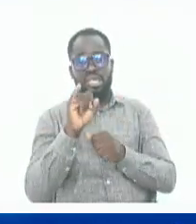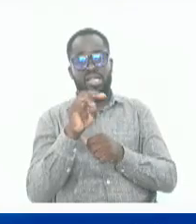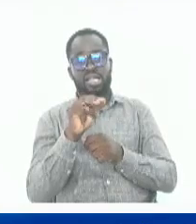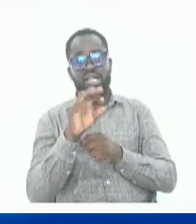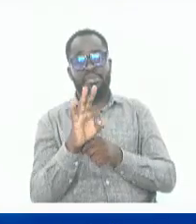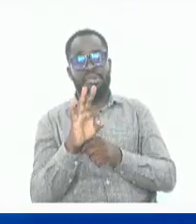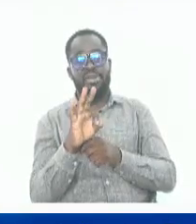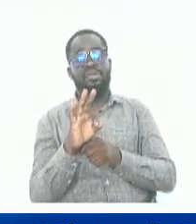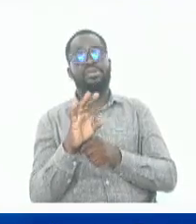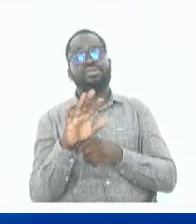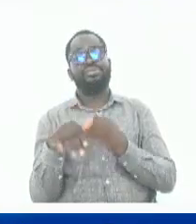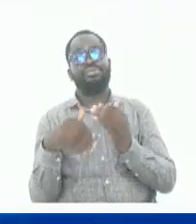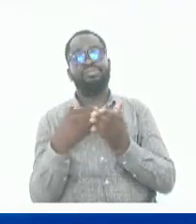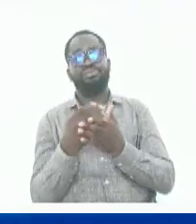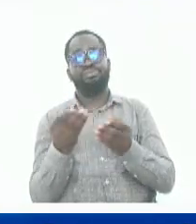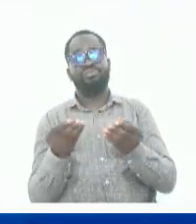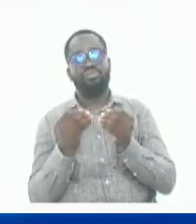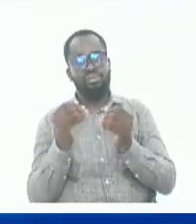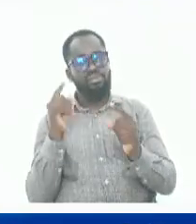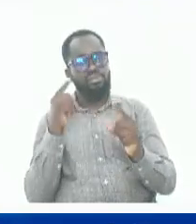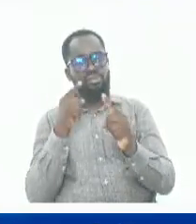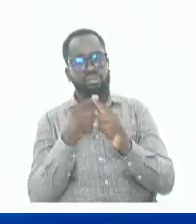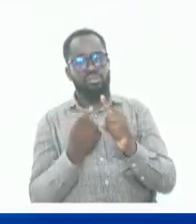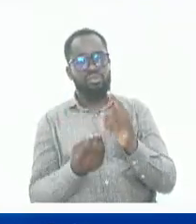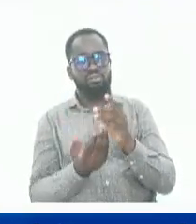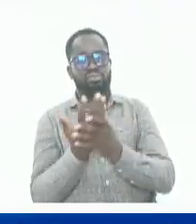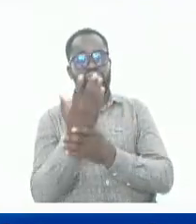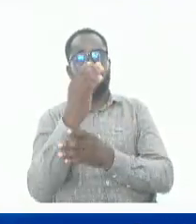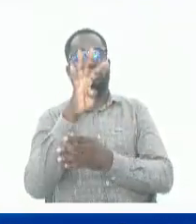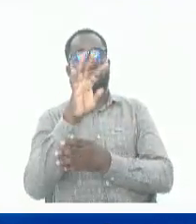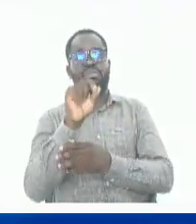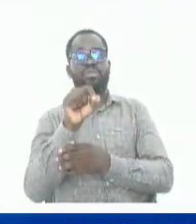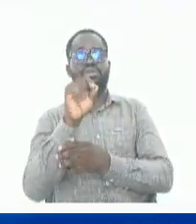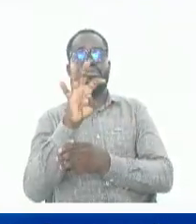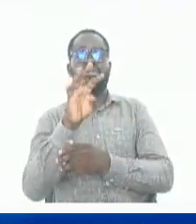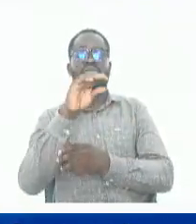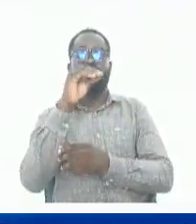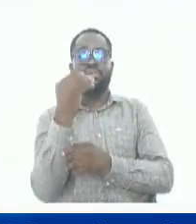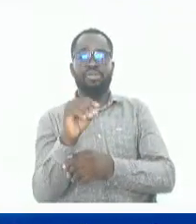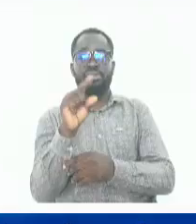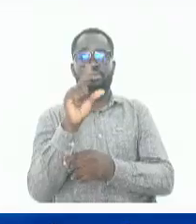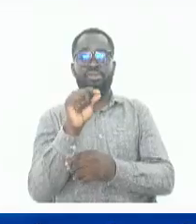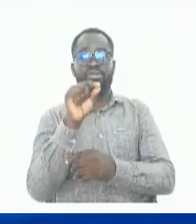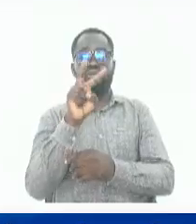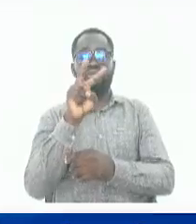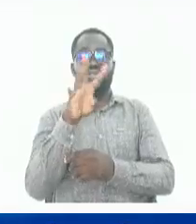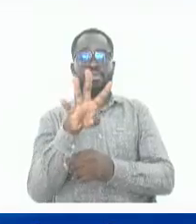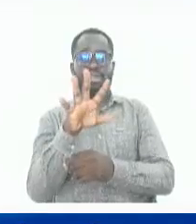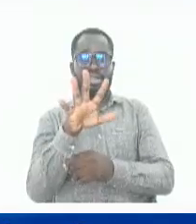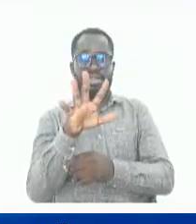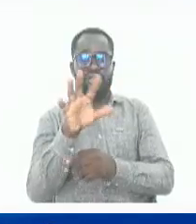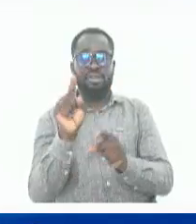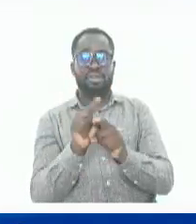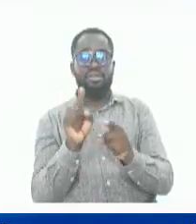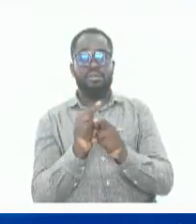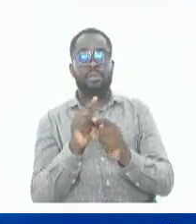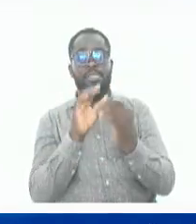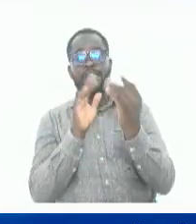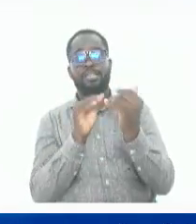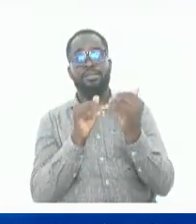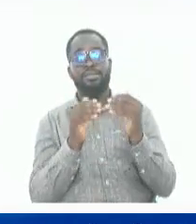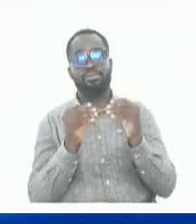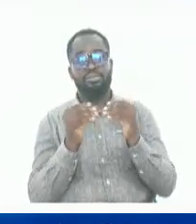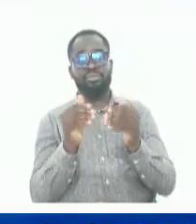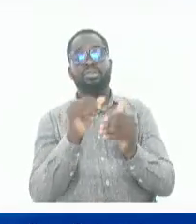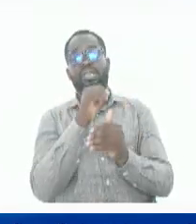the country's real GDP is projected to grow at a rate of 4.4% in 2025. This growth is expected to be driven